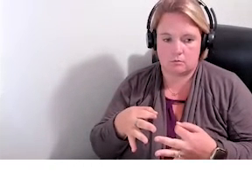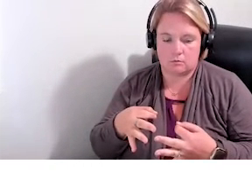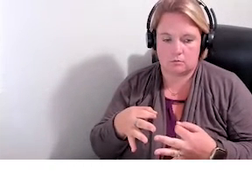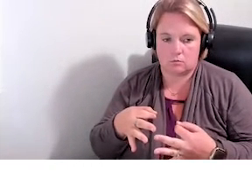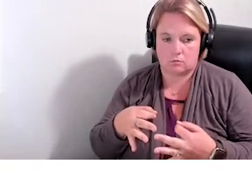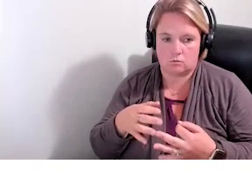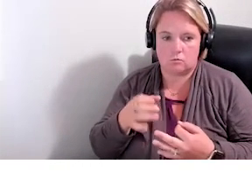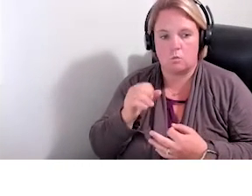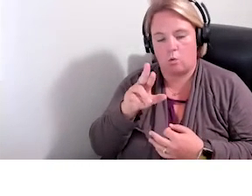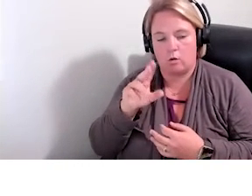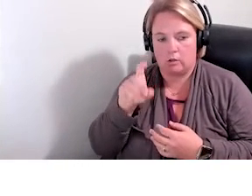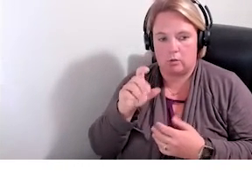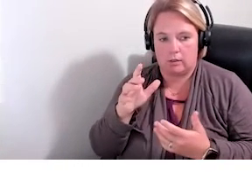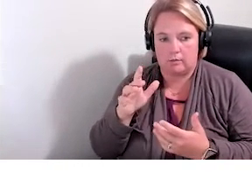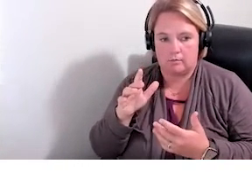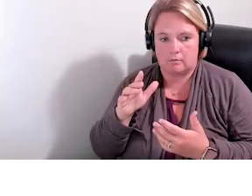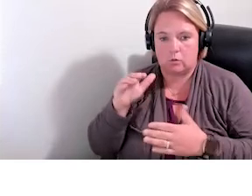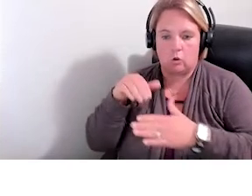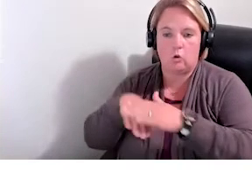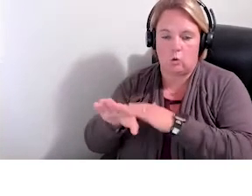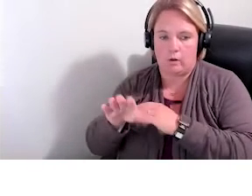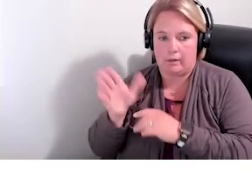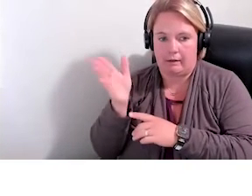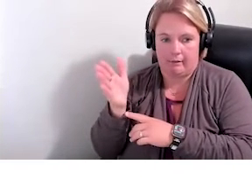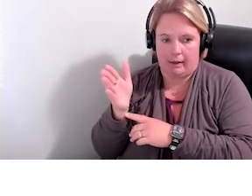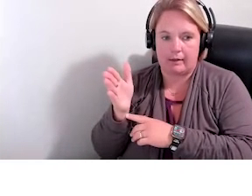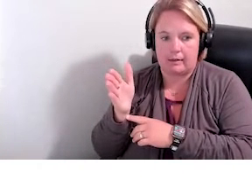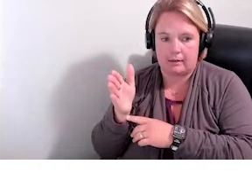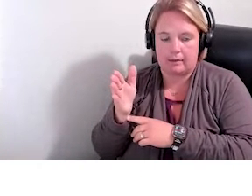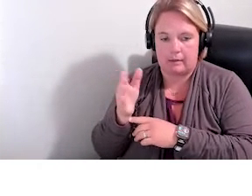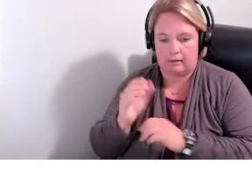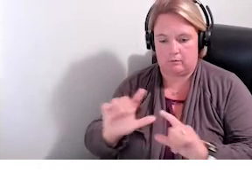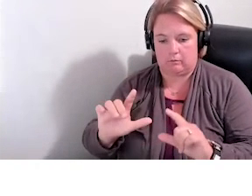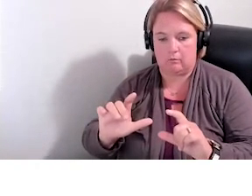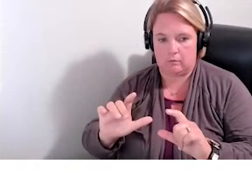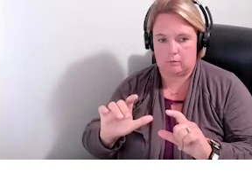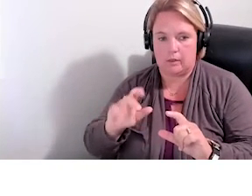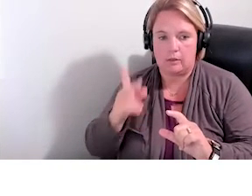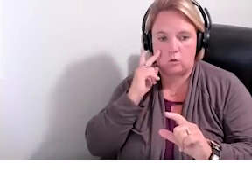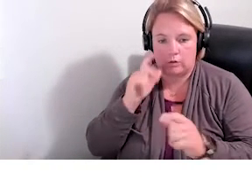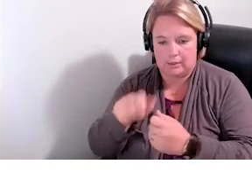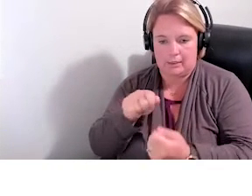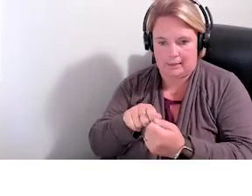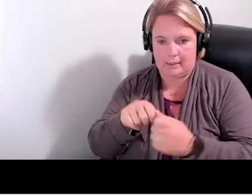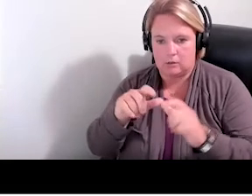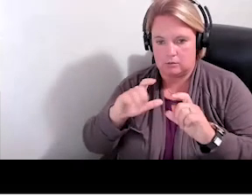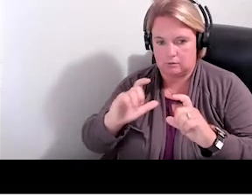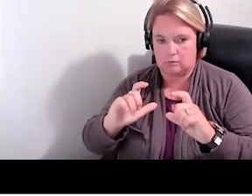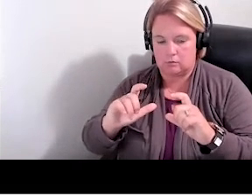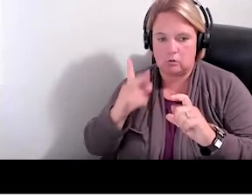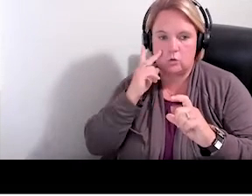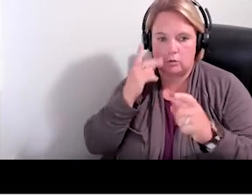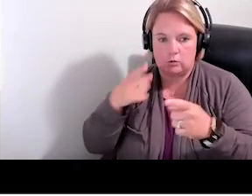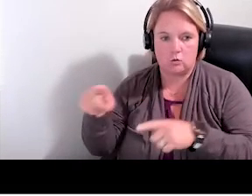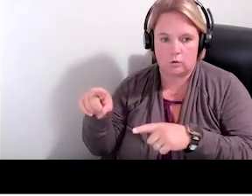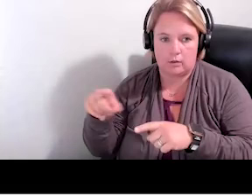or you will be able to just go into the flag. This window will pop up and then you can detail into this so that you can see what